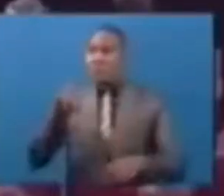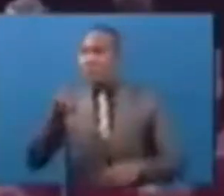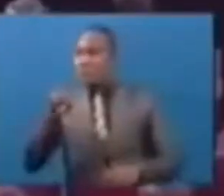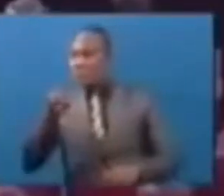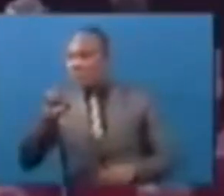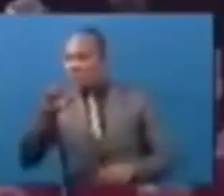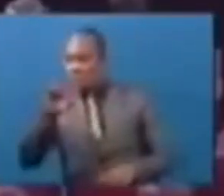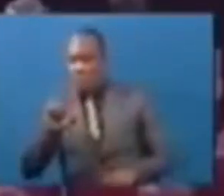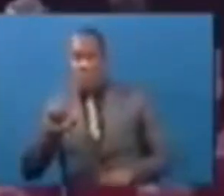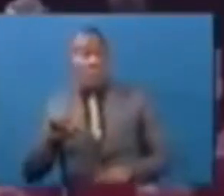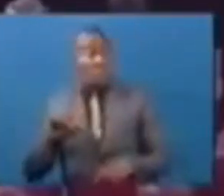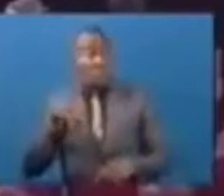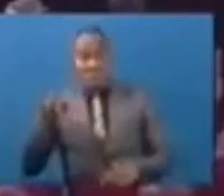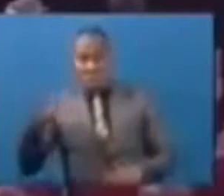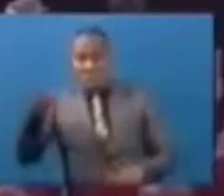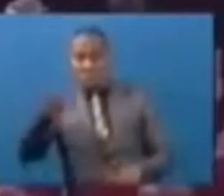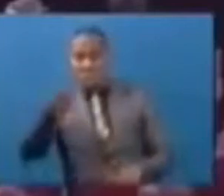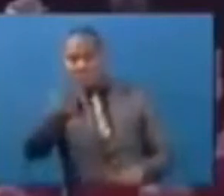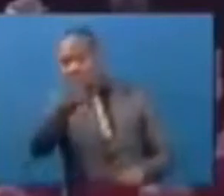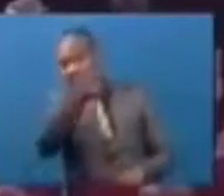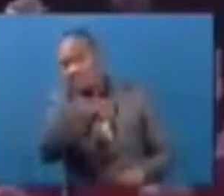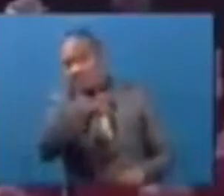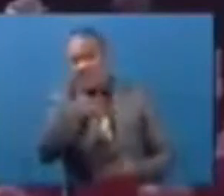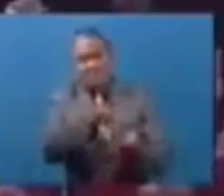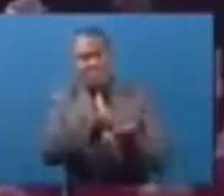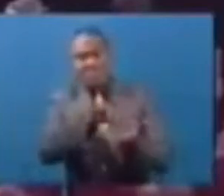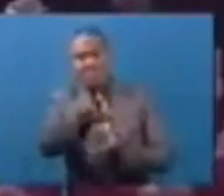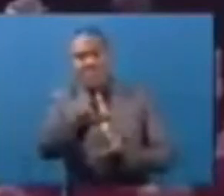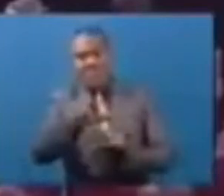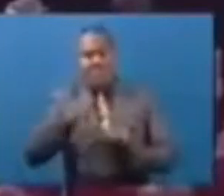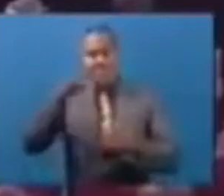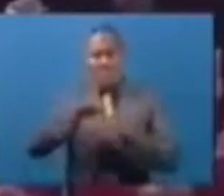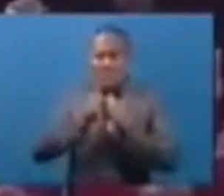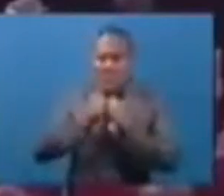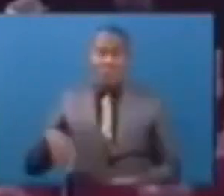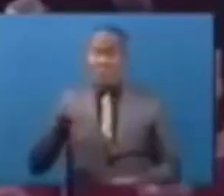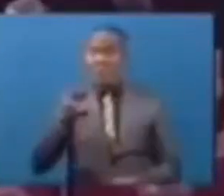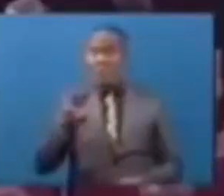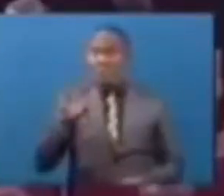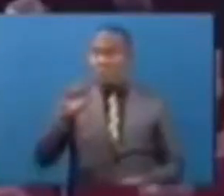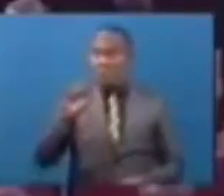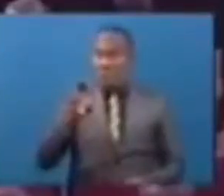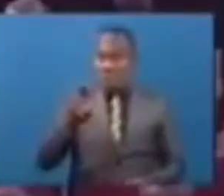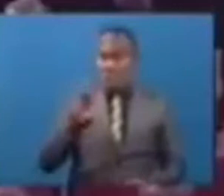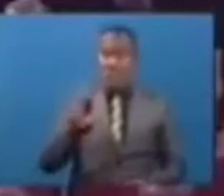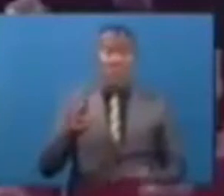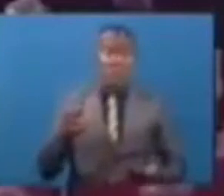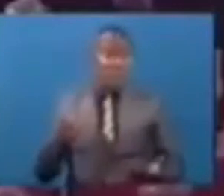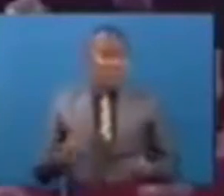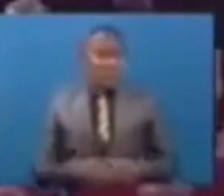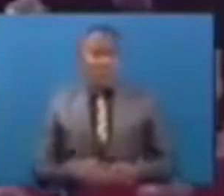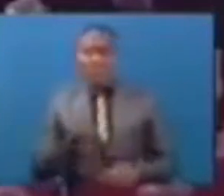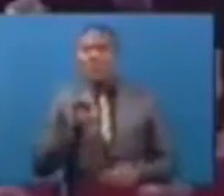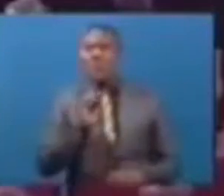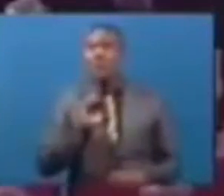Atuguba Adinyira Doche Bafu Bonnie Gwedegwe and Akoto Bamfu, the three claims, that's to say